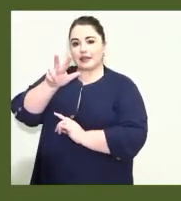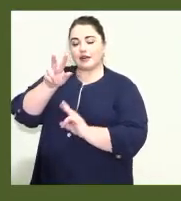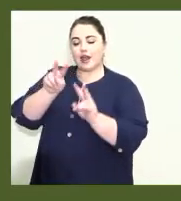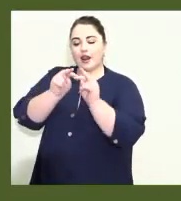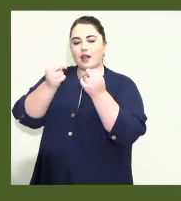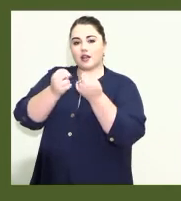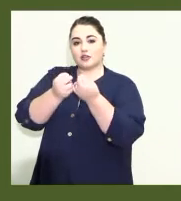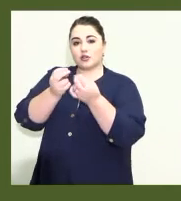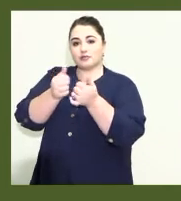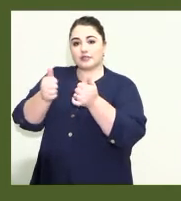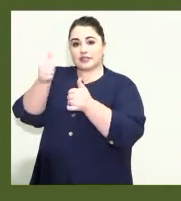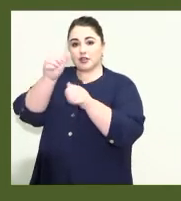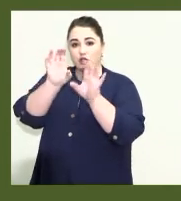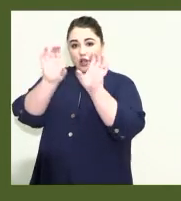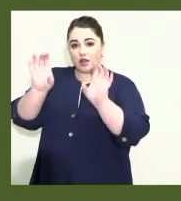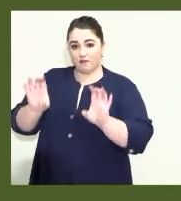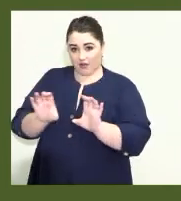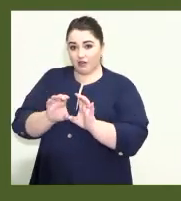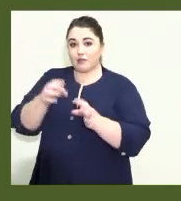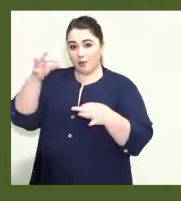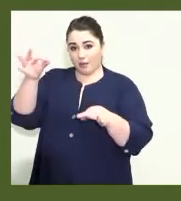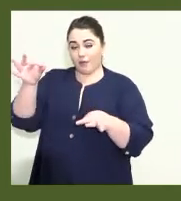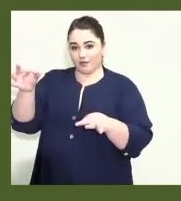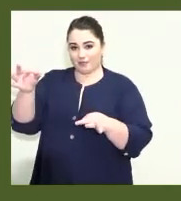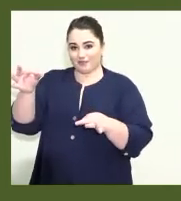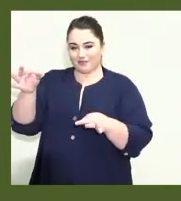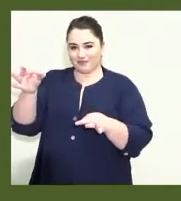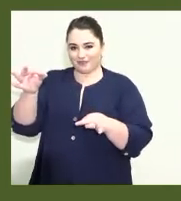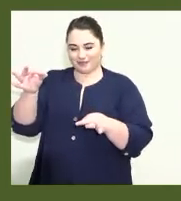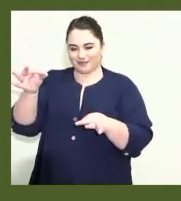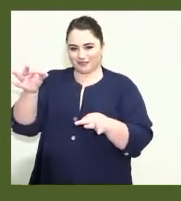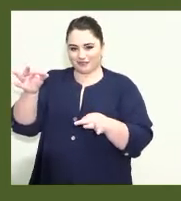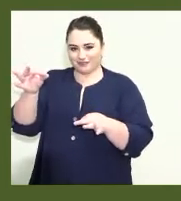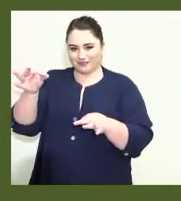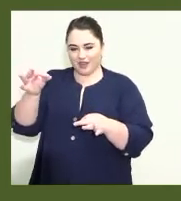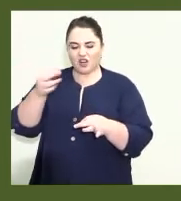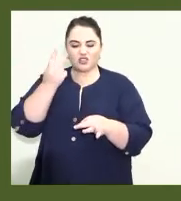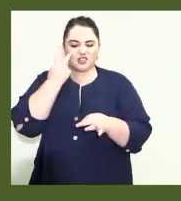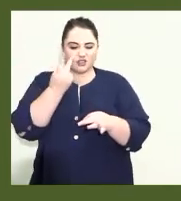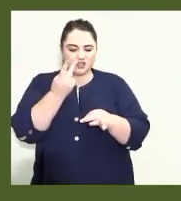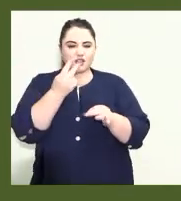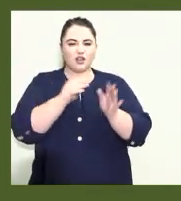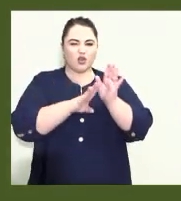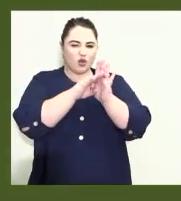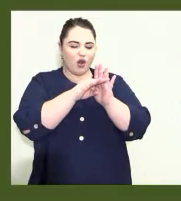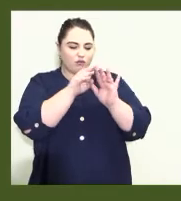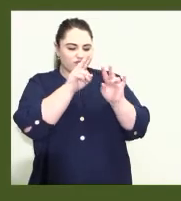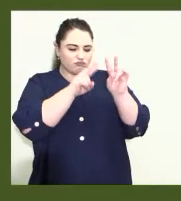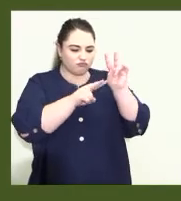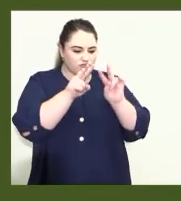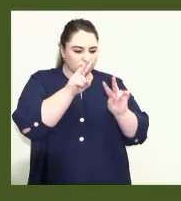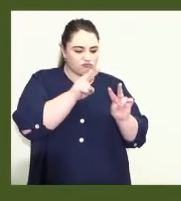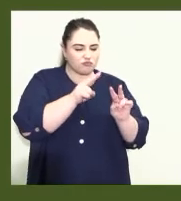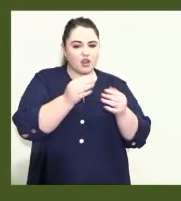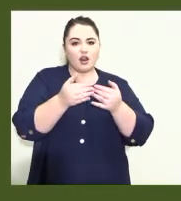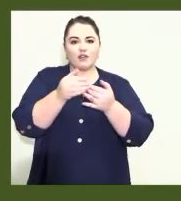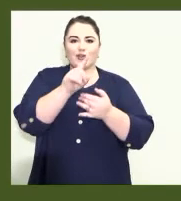from the National Senior Certificate. And let's have a look. Study the graph and then answer the questions that